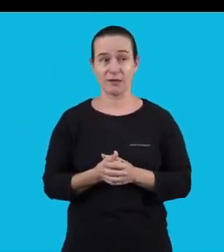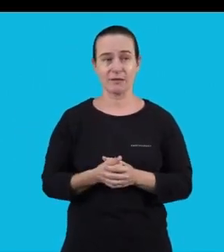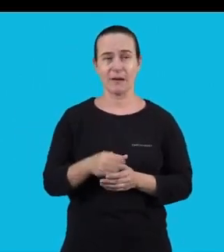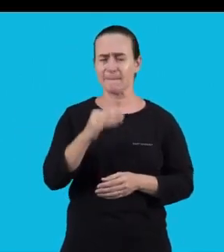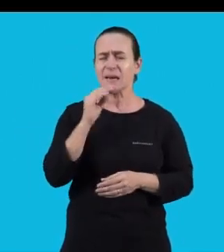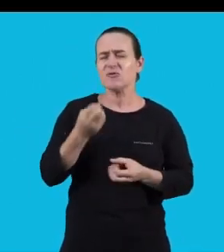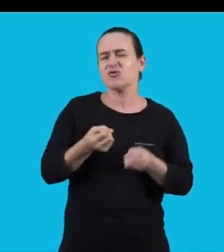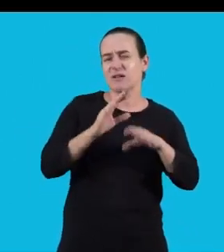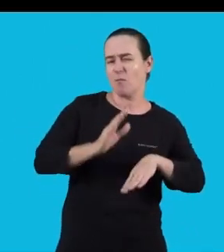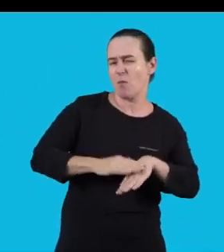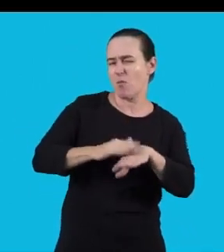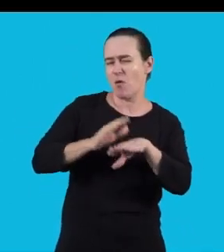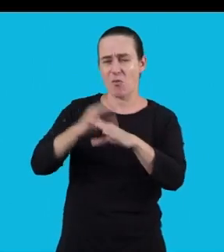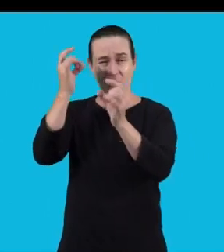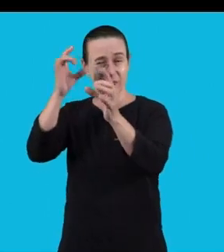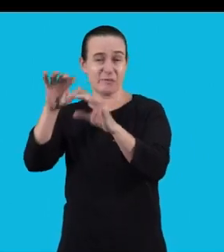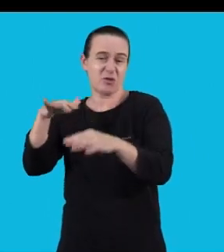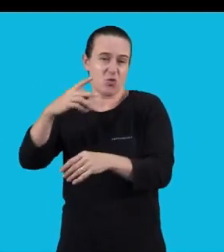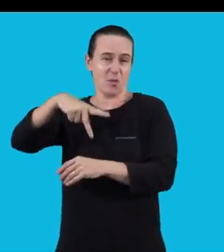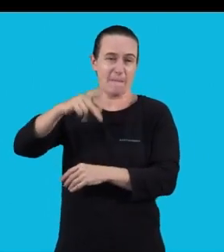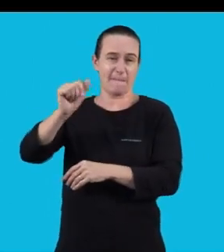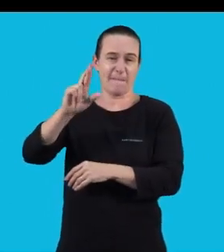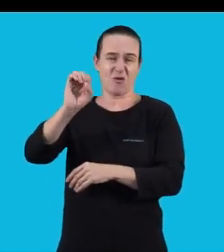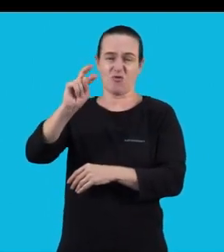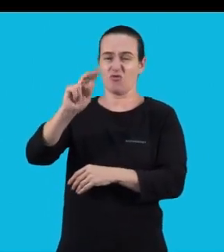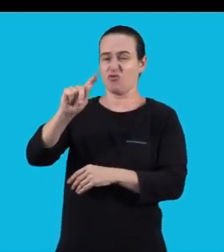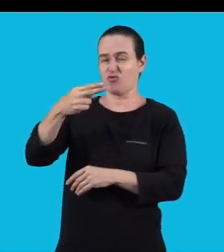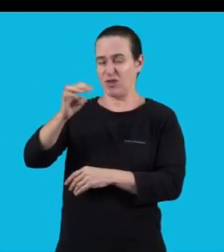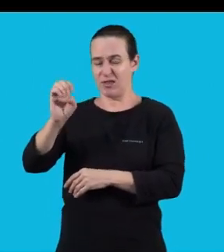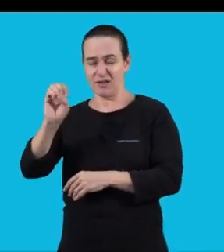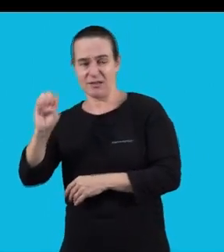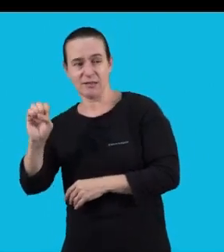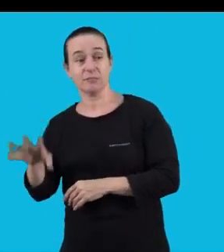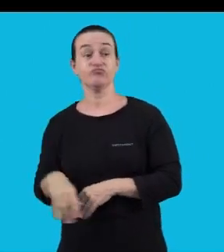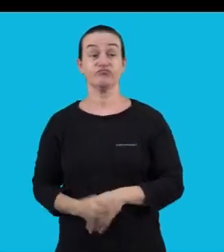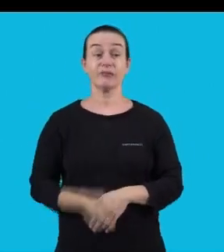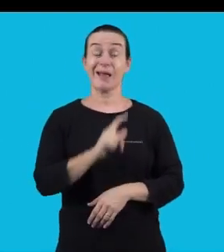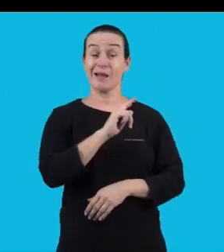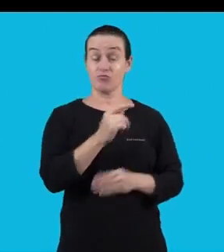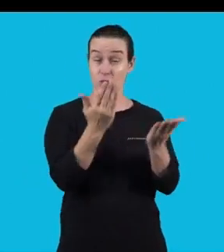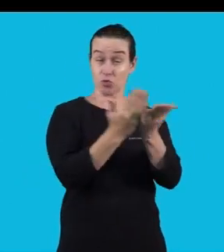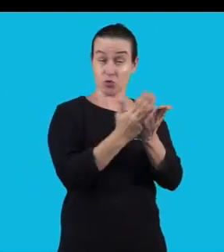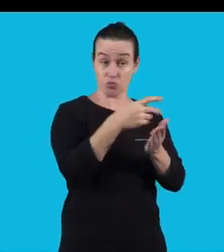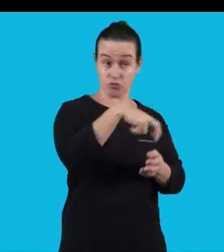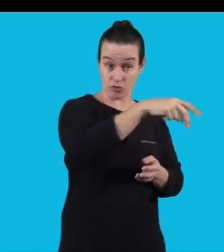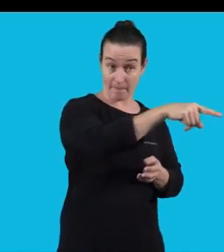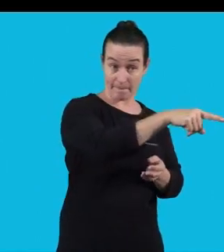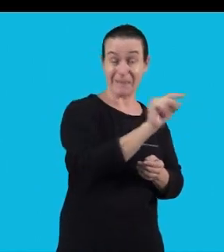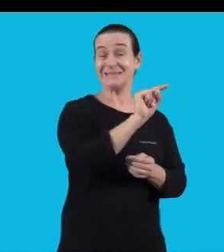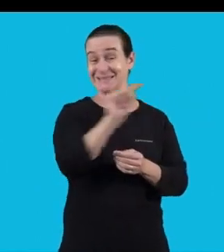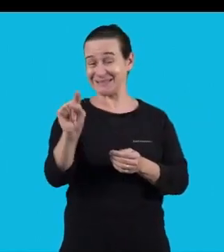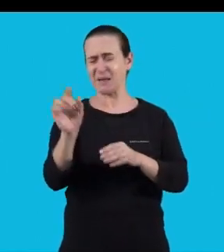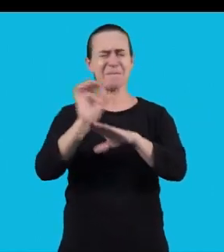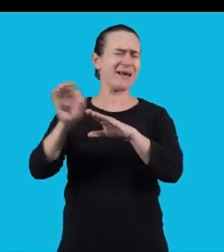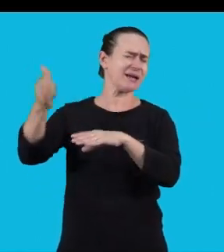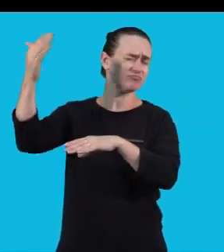include extra information or parentheses. For example, the school trip, dash, which was planned months ago, dash,